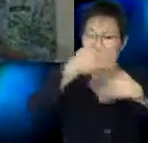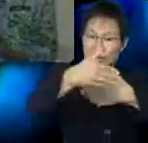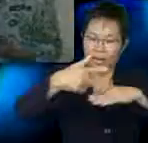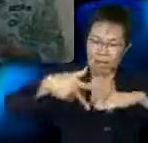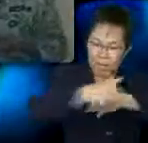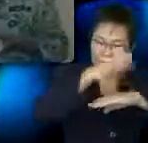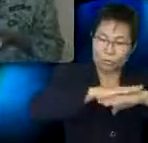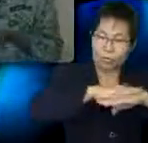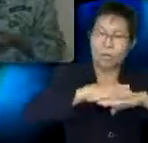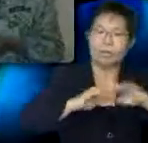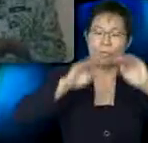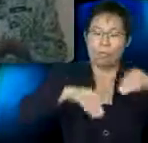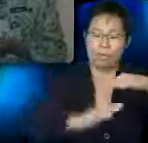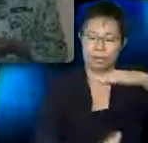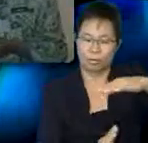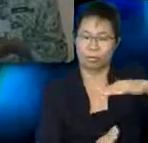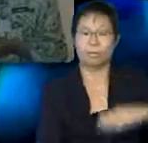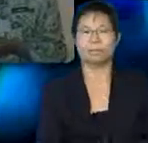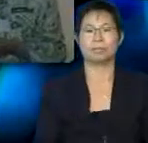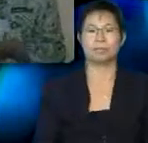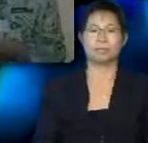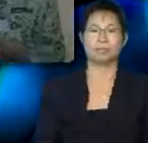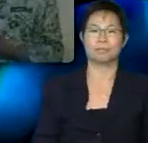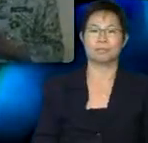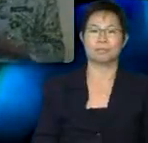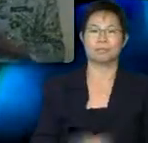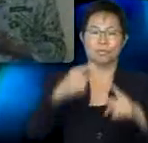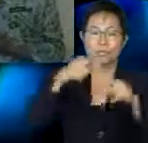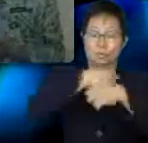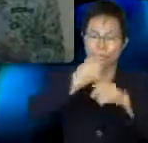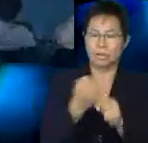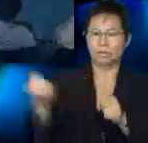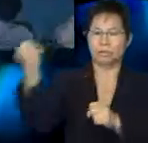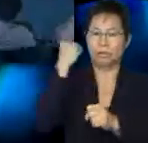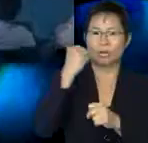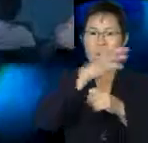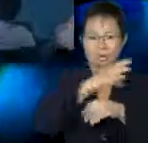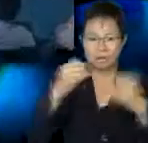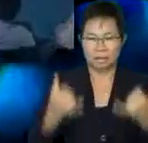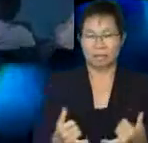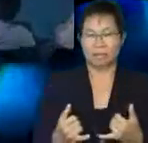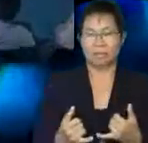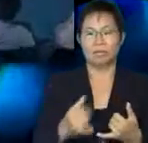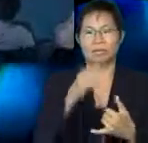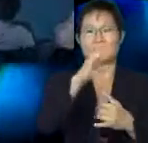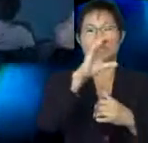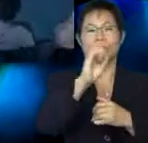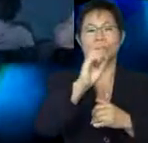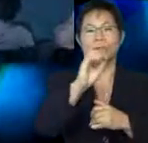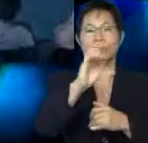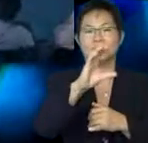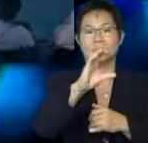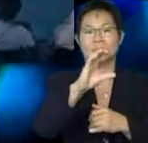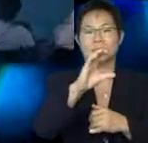off, and I put it at the bottom to make it strong. Now the compact disc box